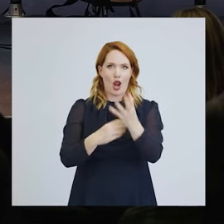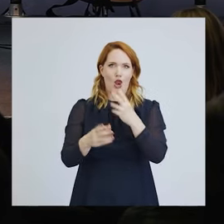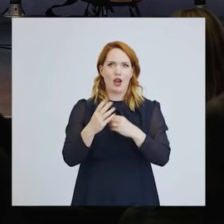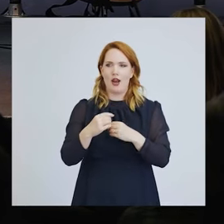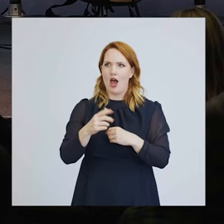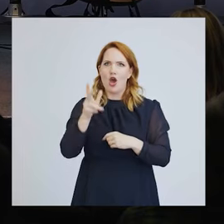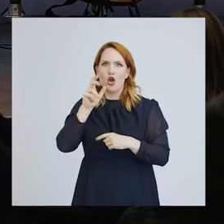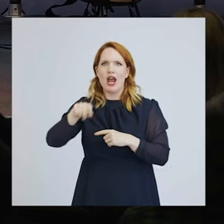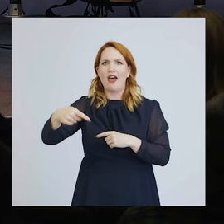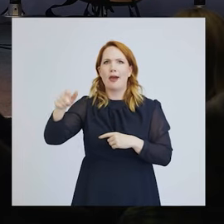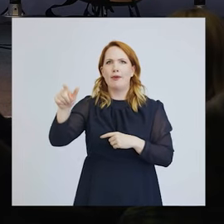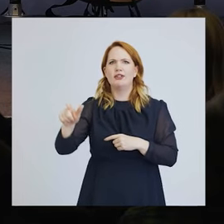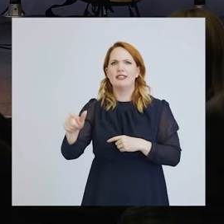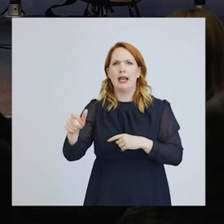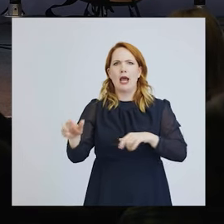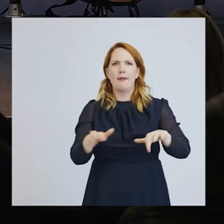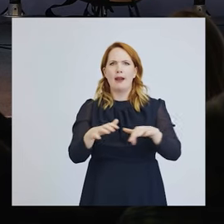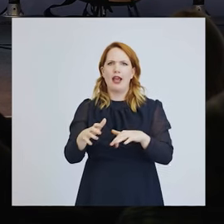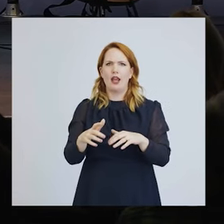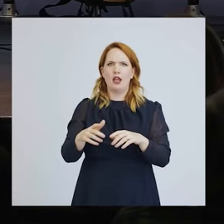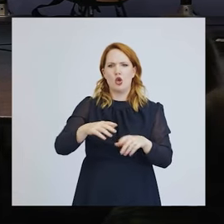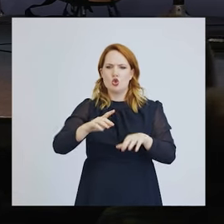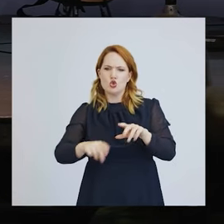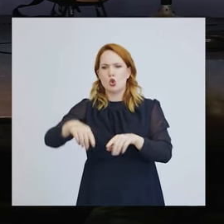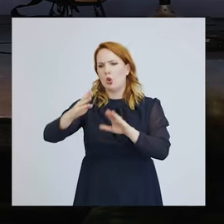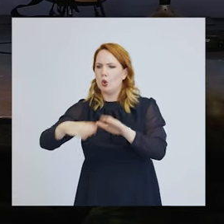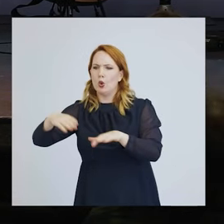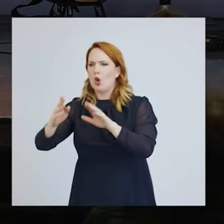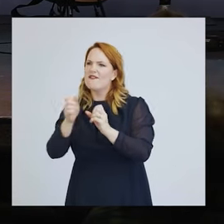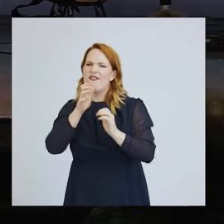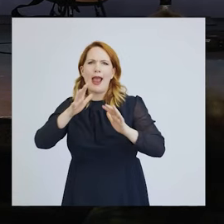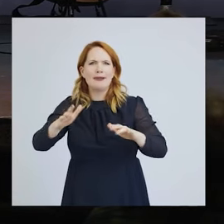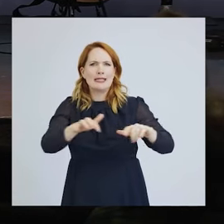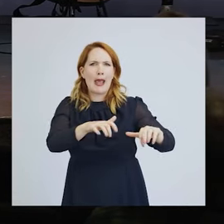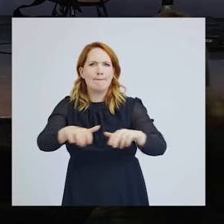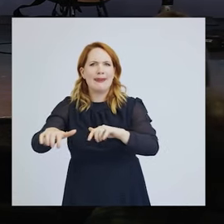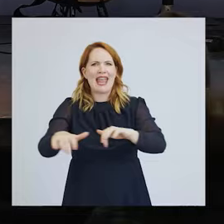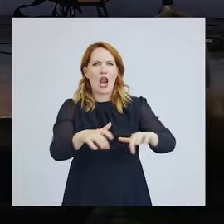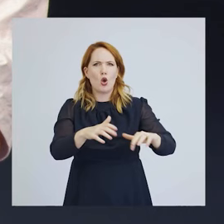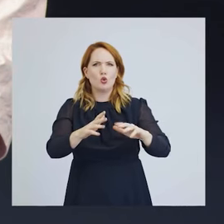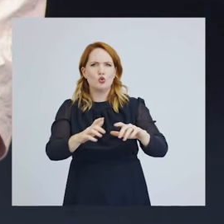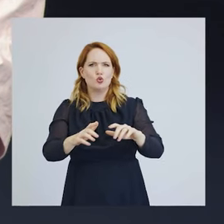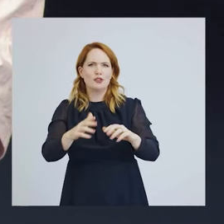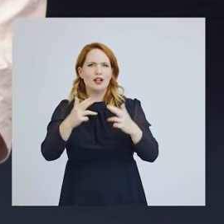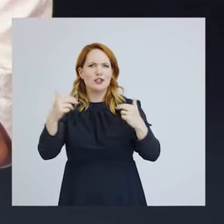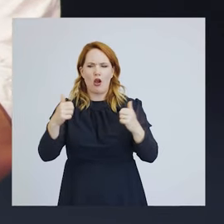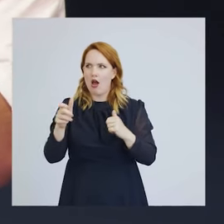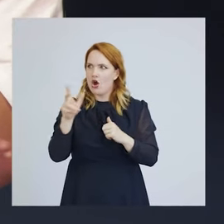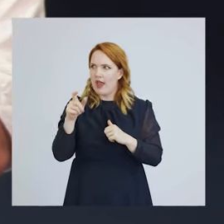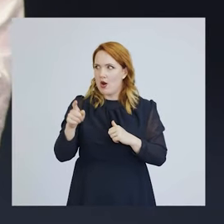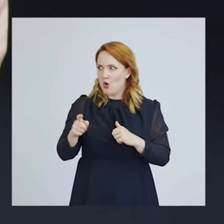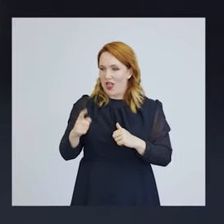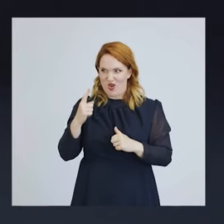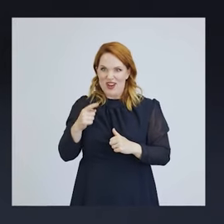my parents made me go to piano, and I actually started to get a bit inspired because I heard someone playing Fur Elise. You know that song? Na na na na na na na na